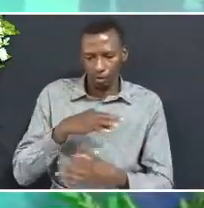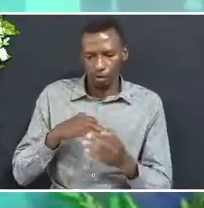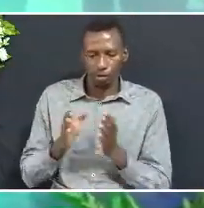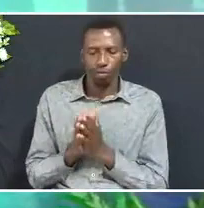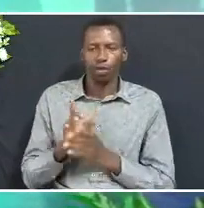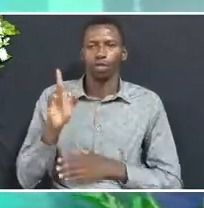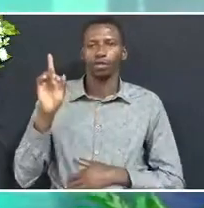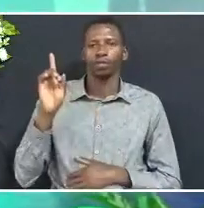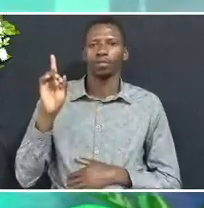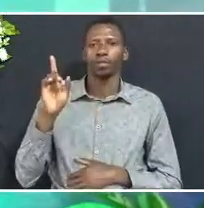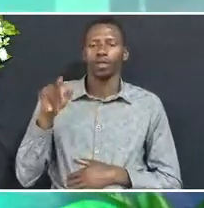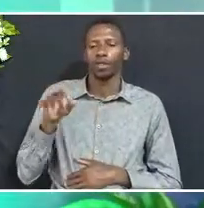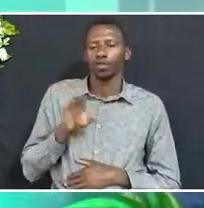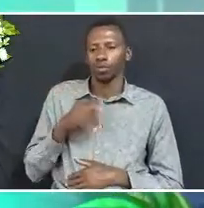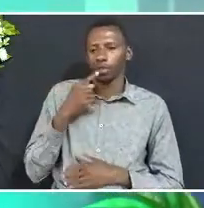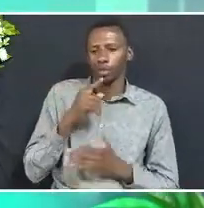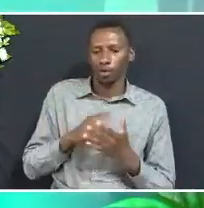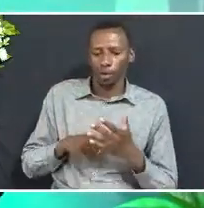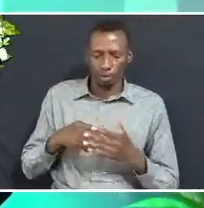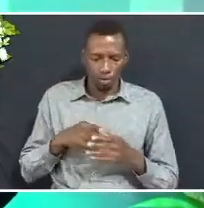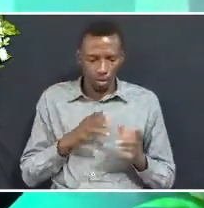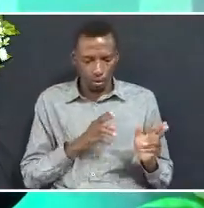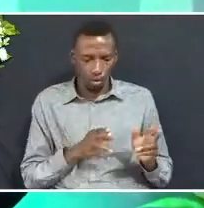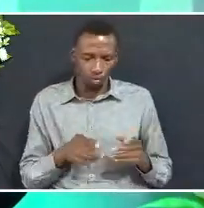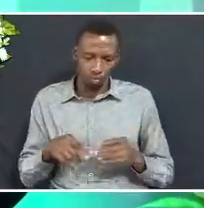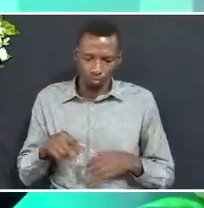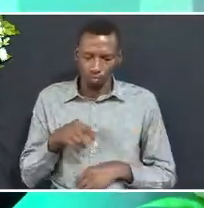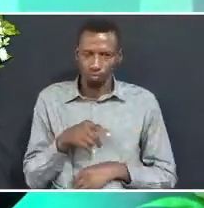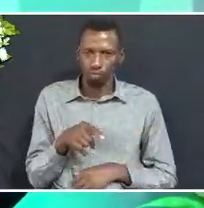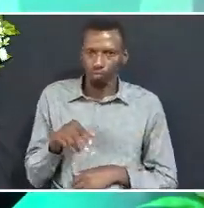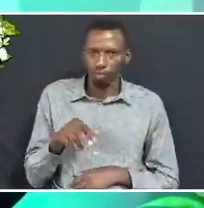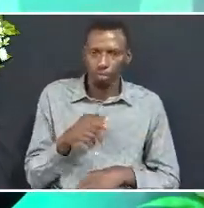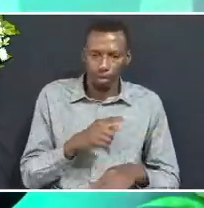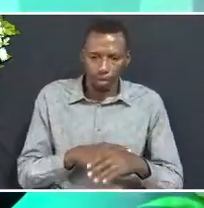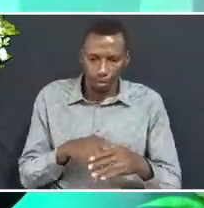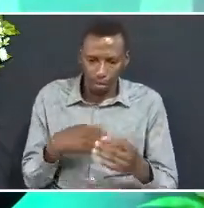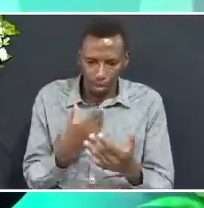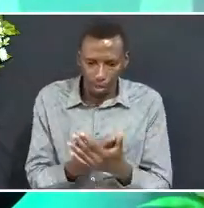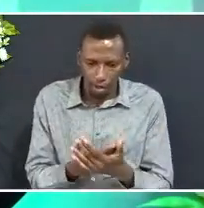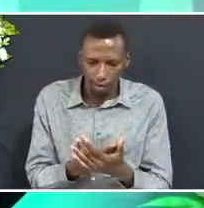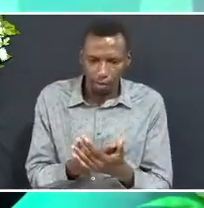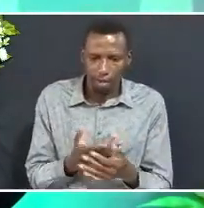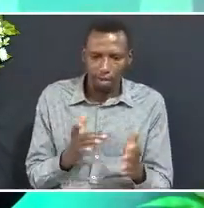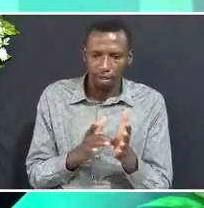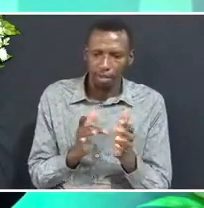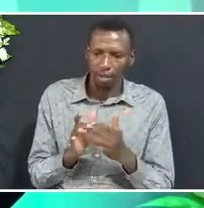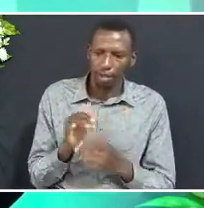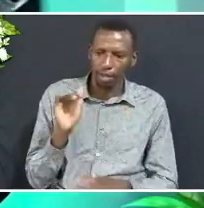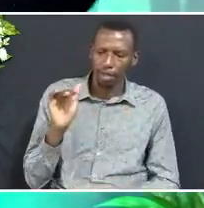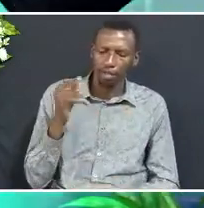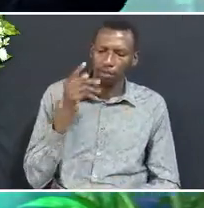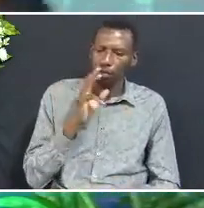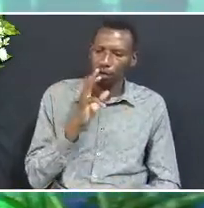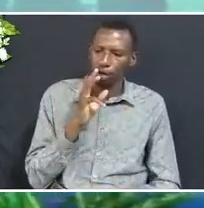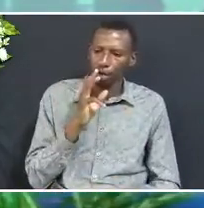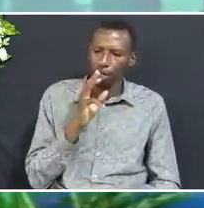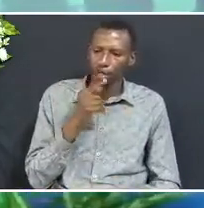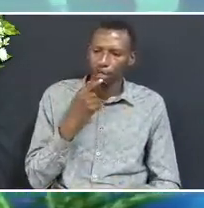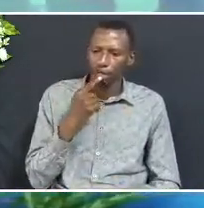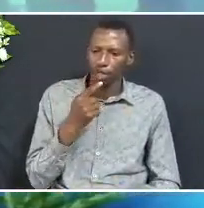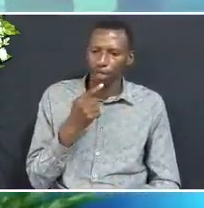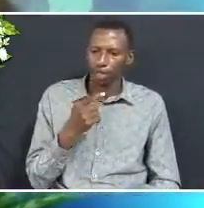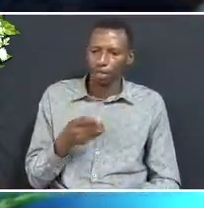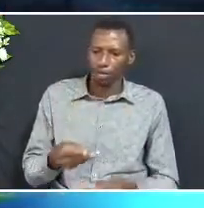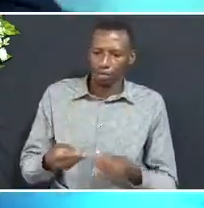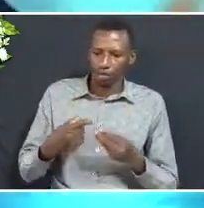So this woman said, let me do my normal life. When she came, Jesus asked her for water and said, give me water. And she said, no, we don't We